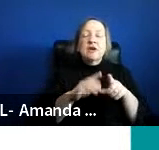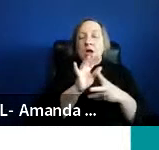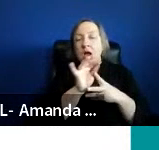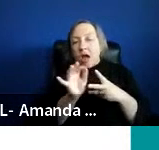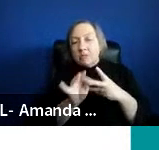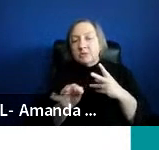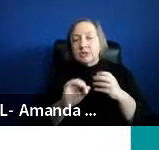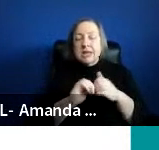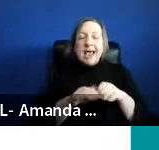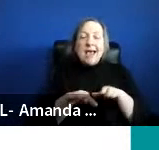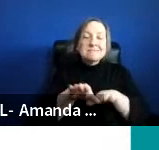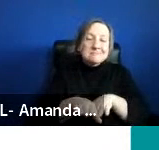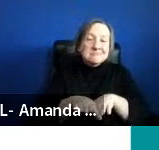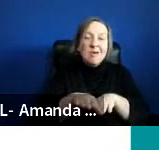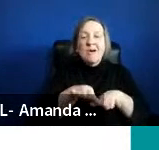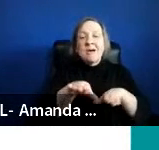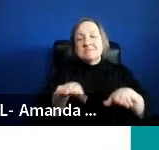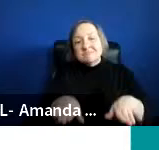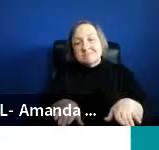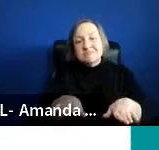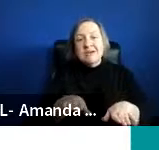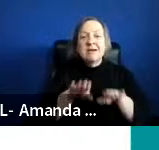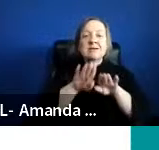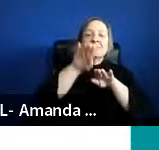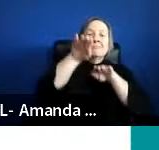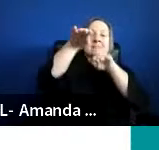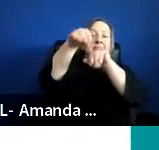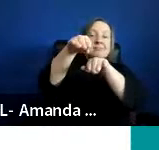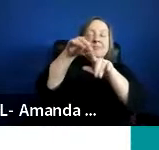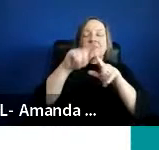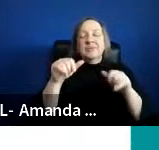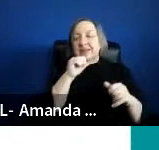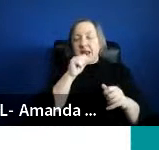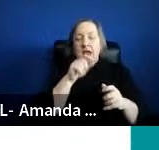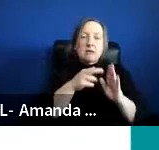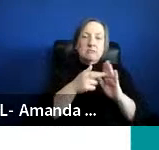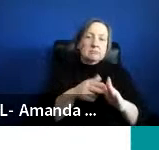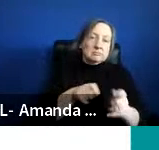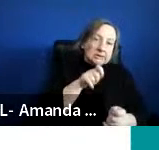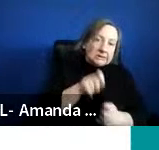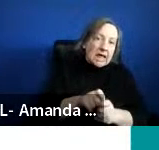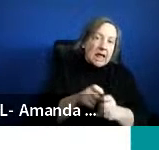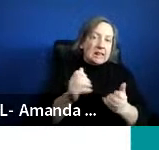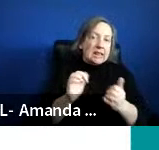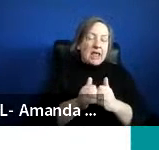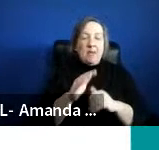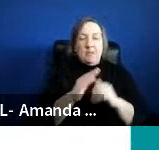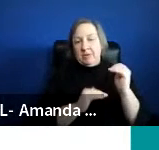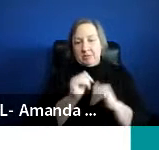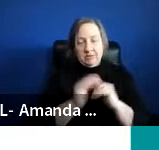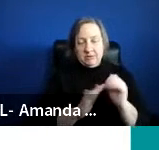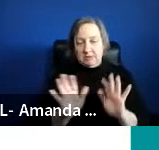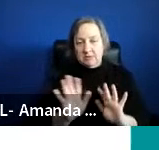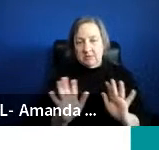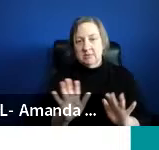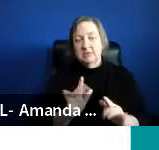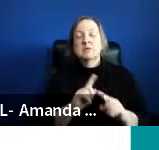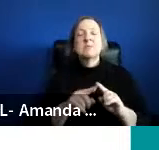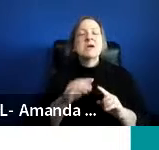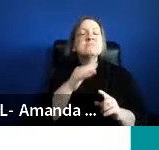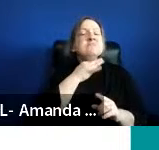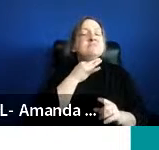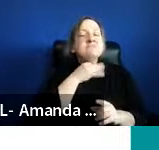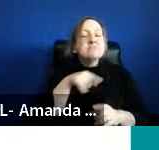do not necessarily reflect what will be built, but what we're really seeking from you all is how do